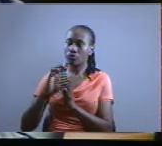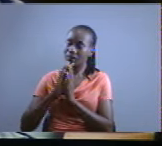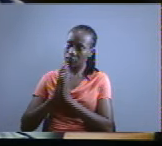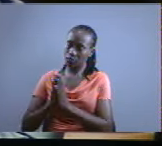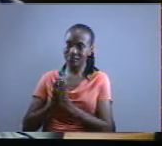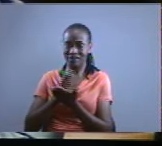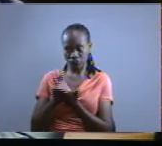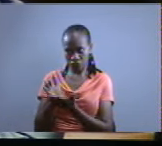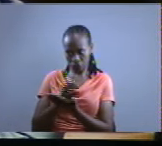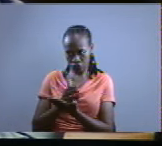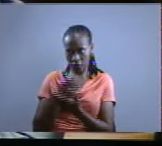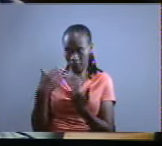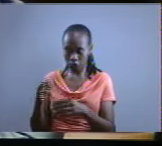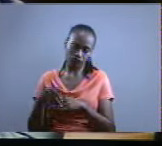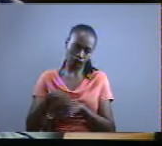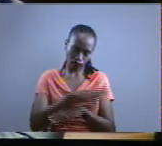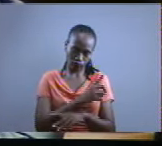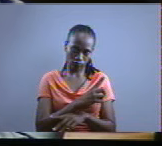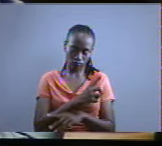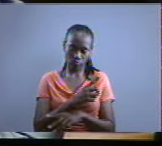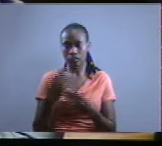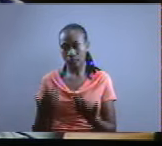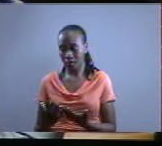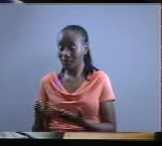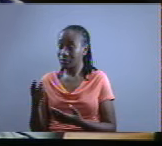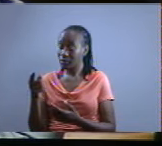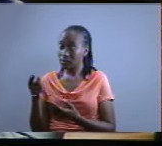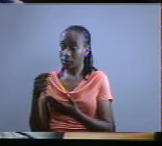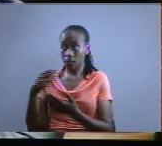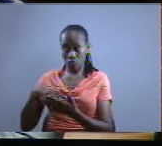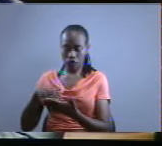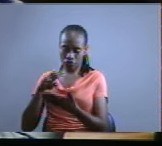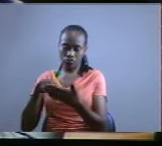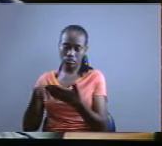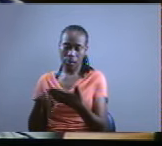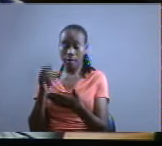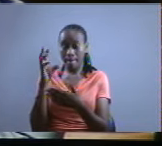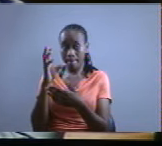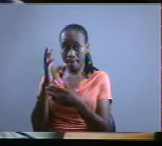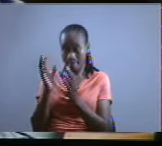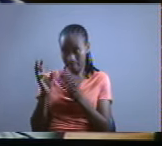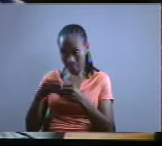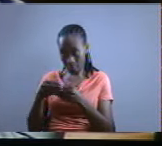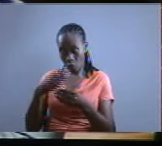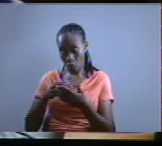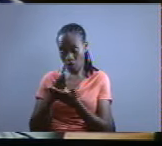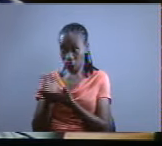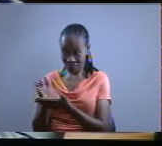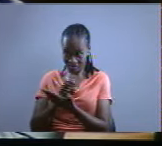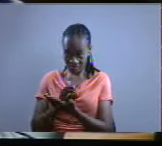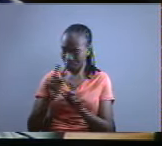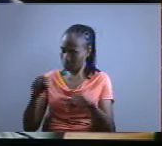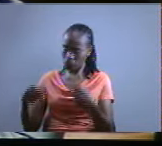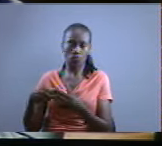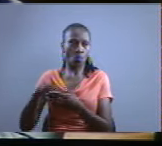It says, let me read it again. A member demanding a division shall not leave the House until the results of the division has been